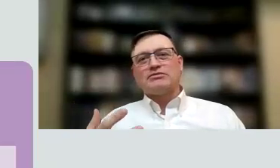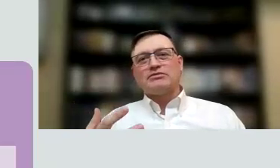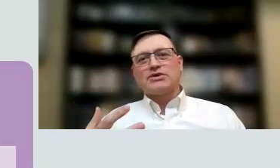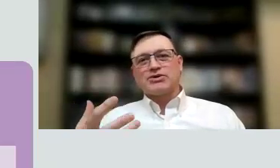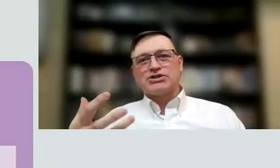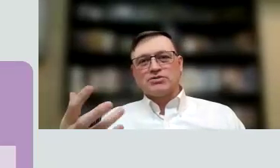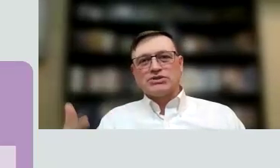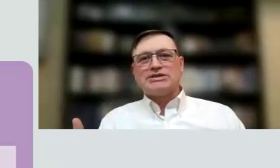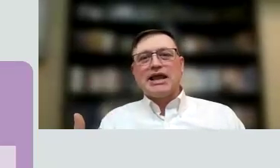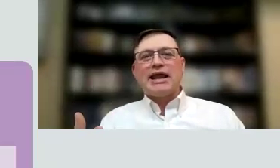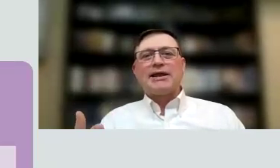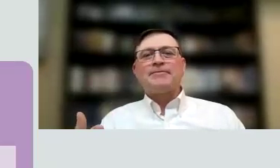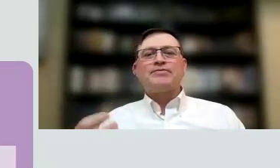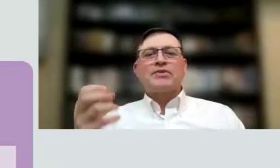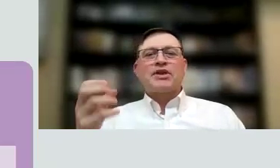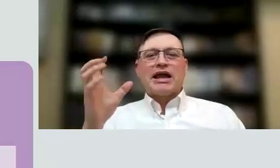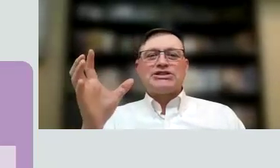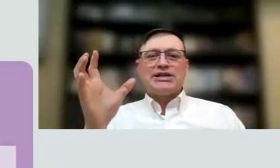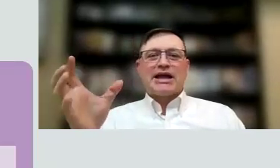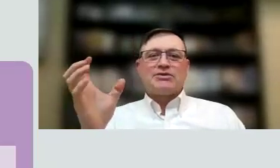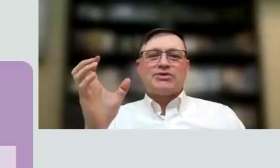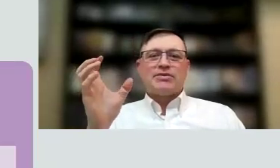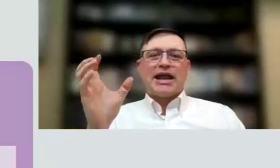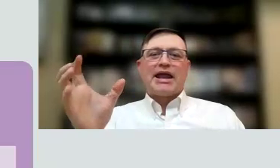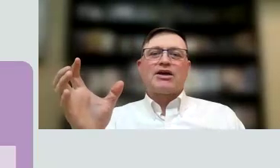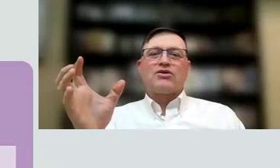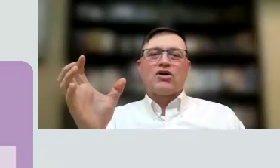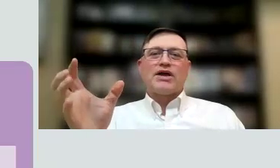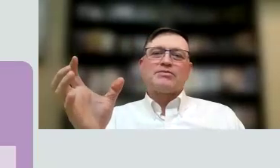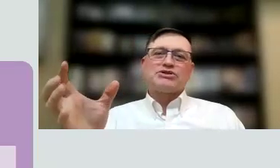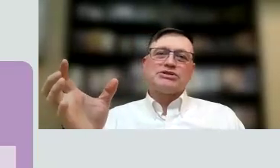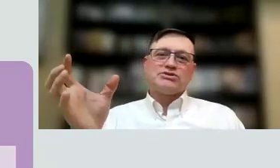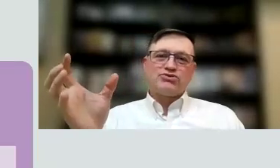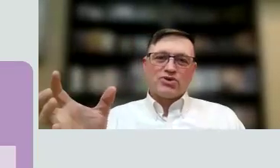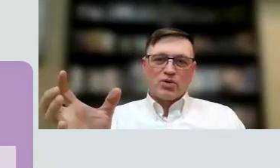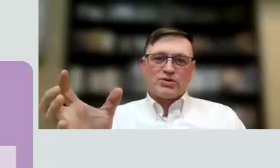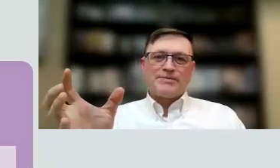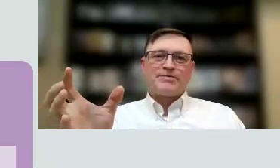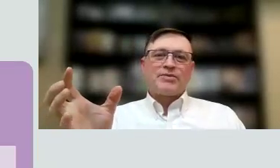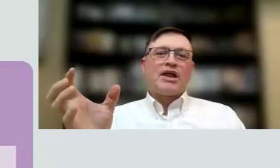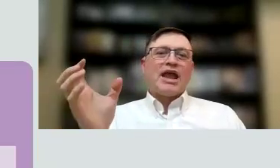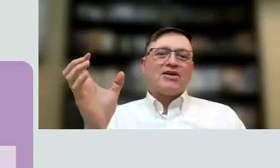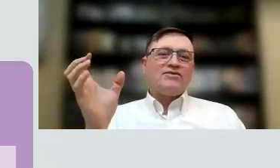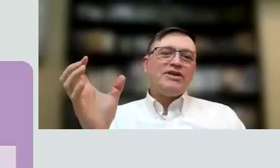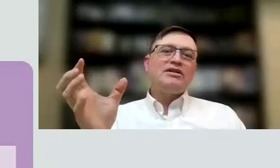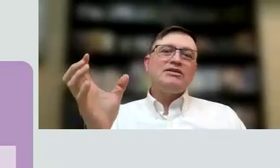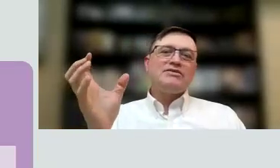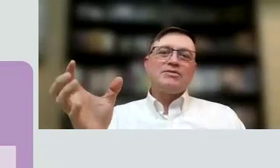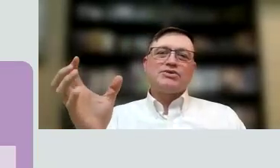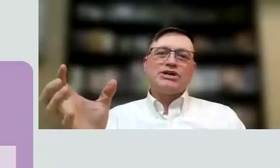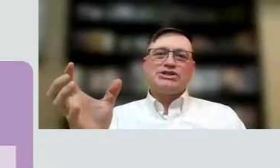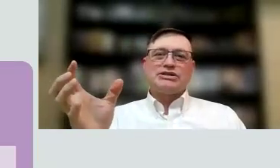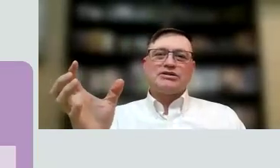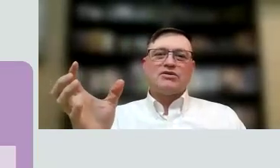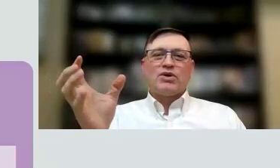understand what the person was saying, I actually had to put my hand on that person's throat and feel